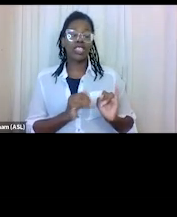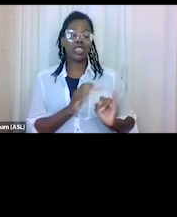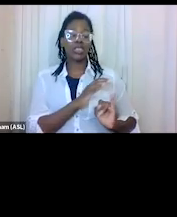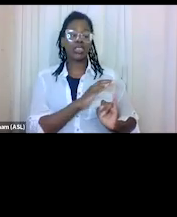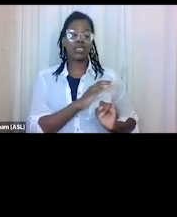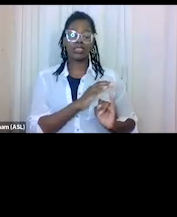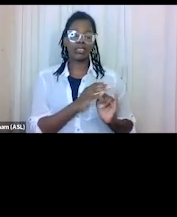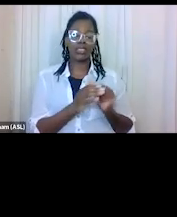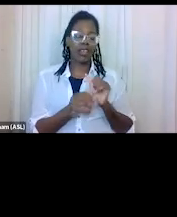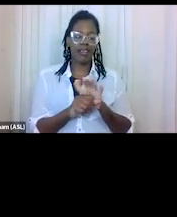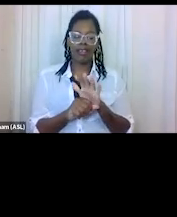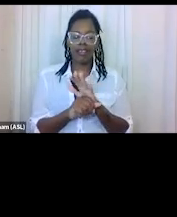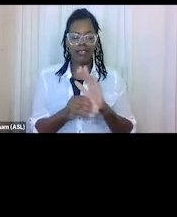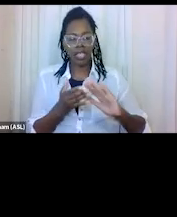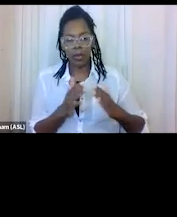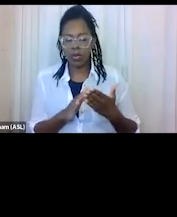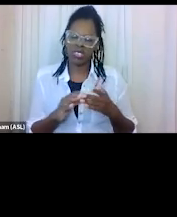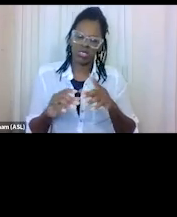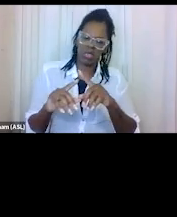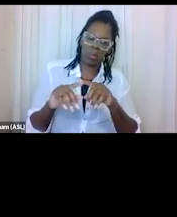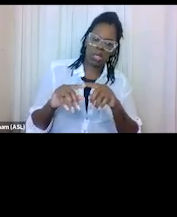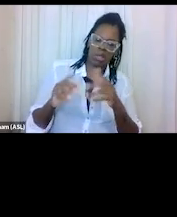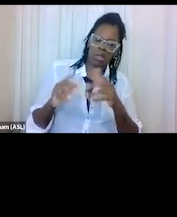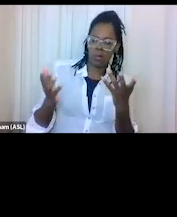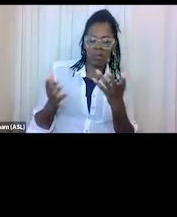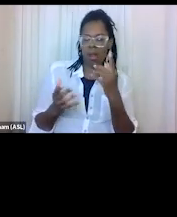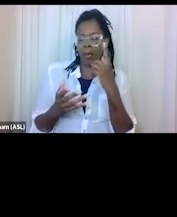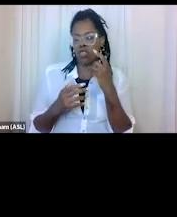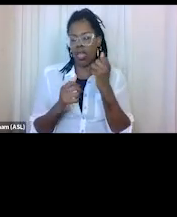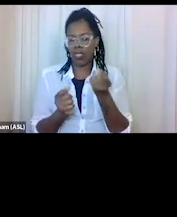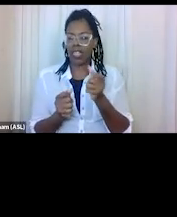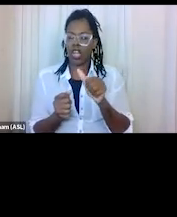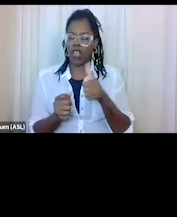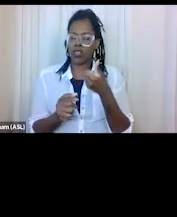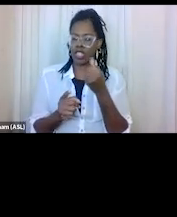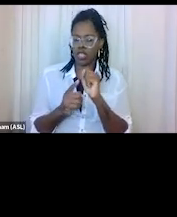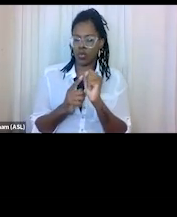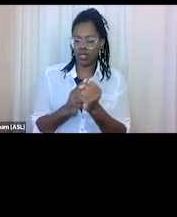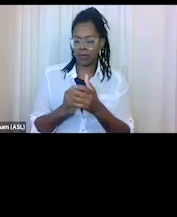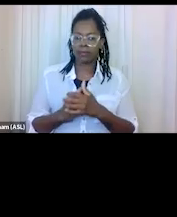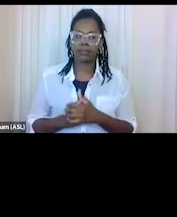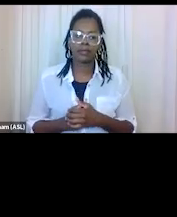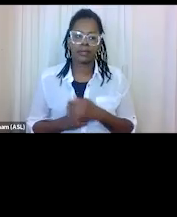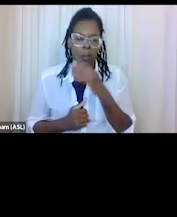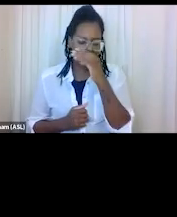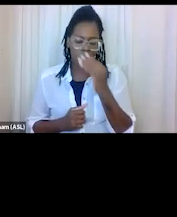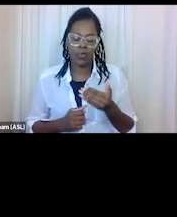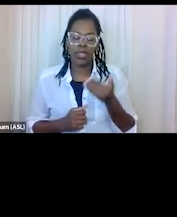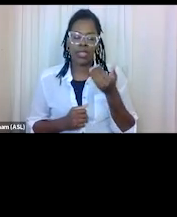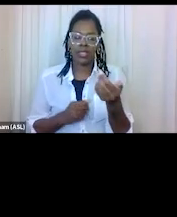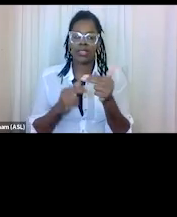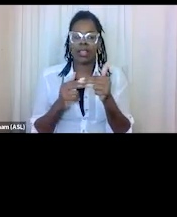community, depending on mental health and other circumstances. Okay, next slide.